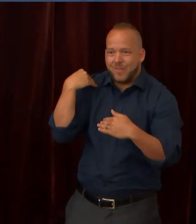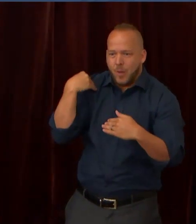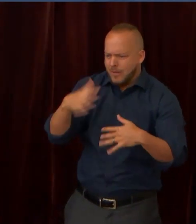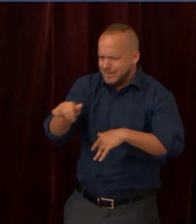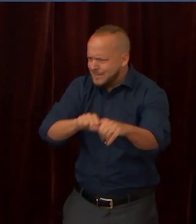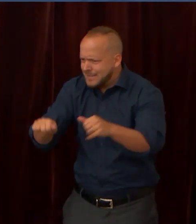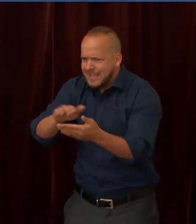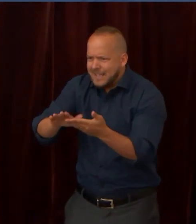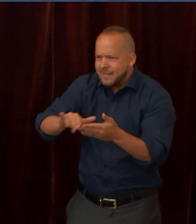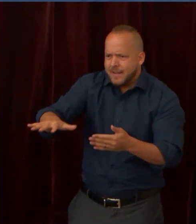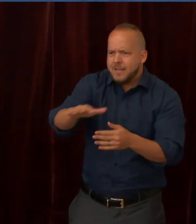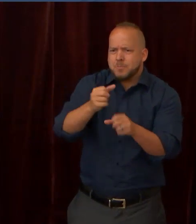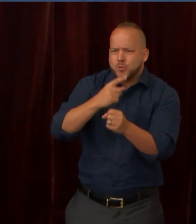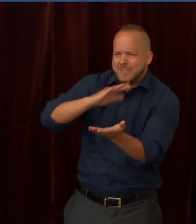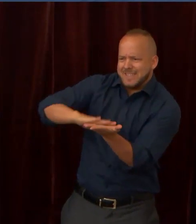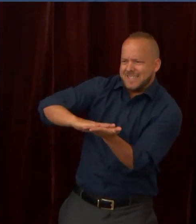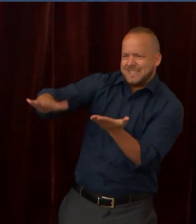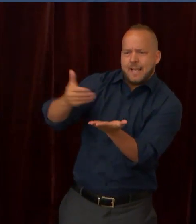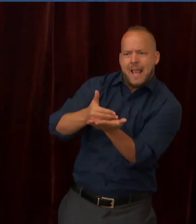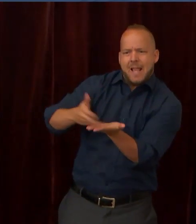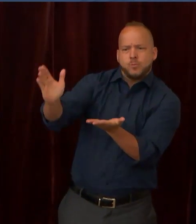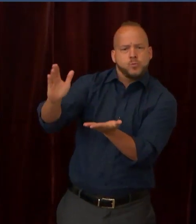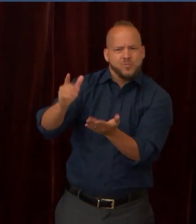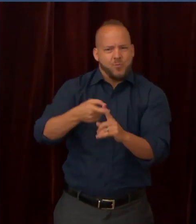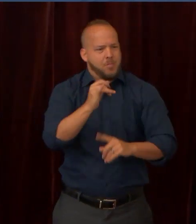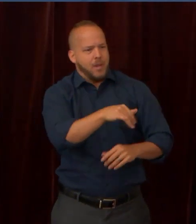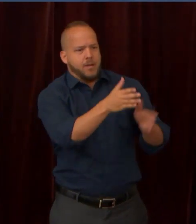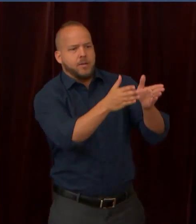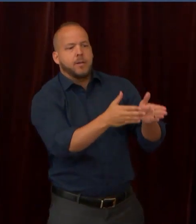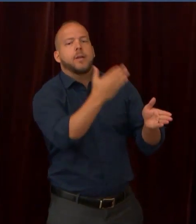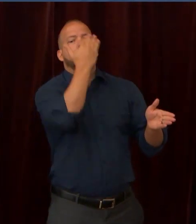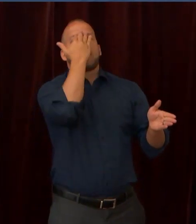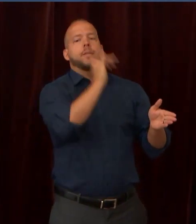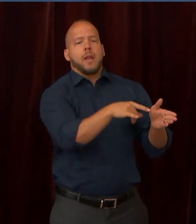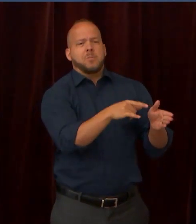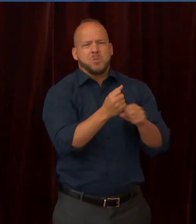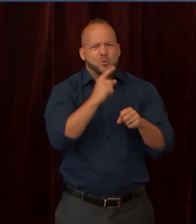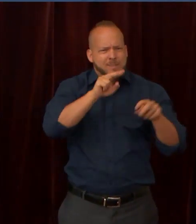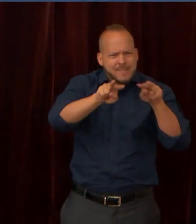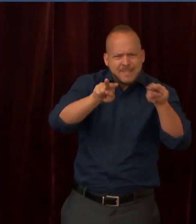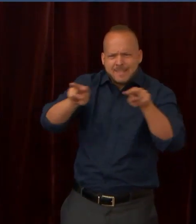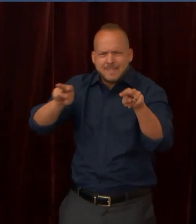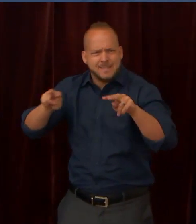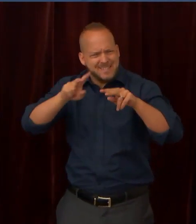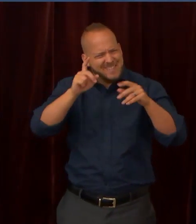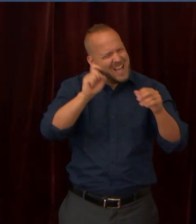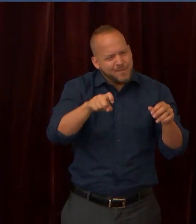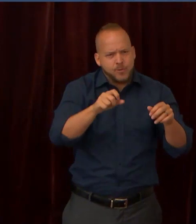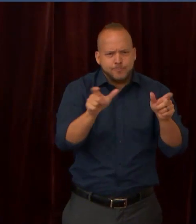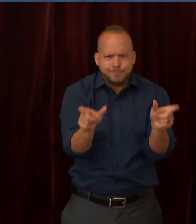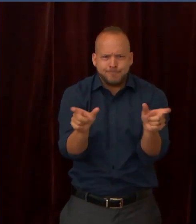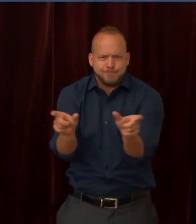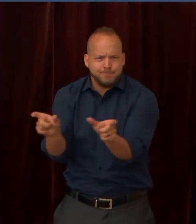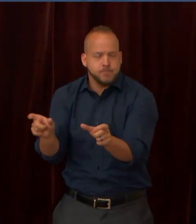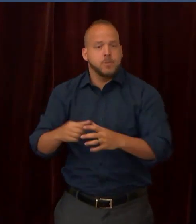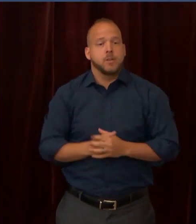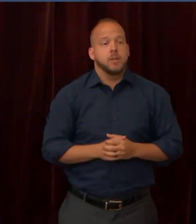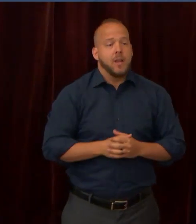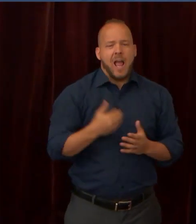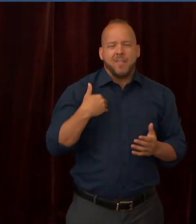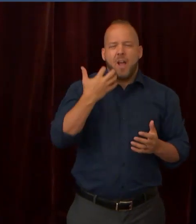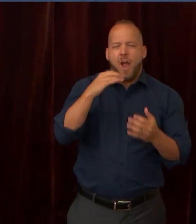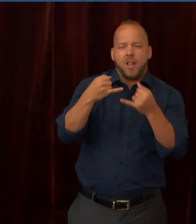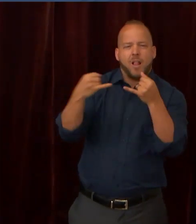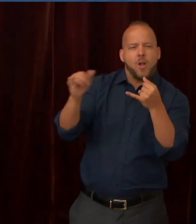We also need organizations to provide the personal protective of equipment for their employees and ensure hand washing and frequent